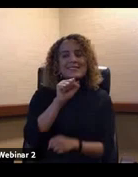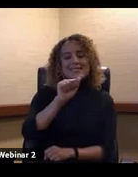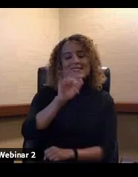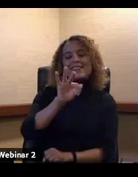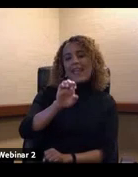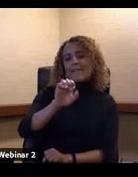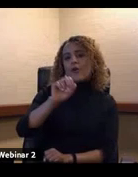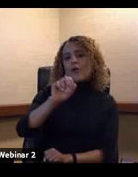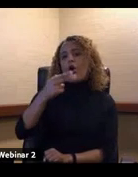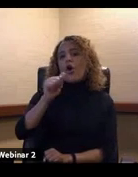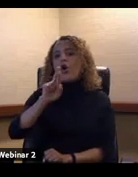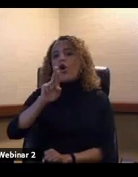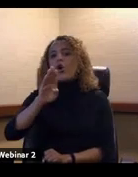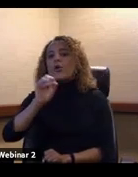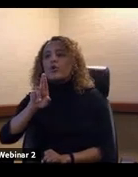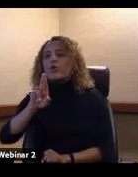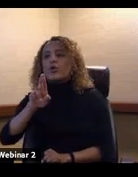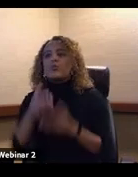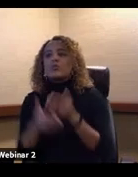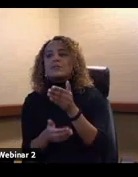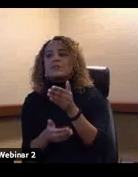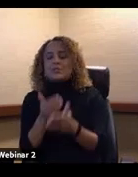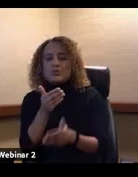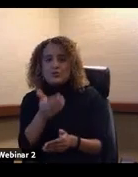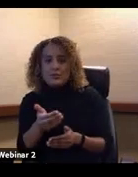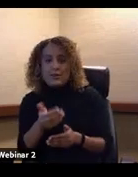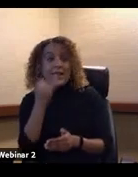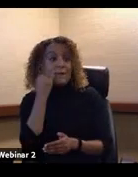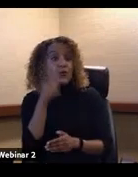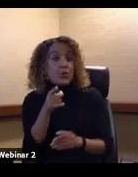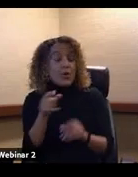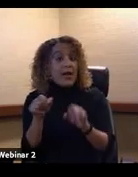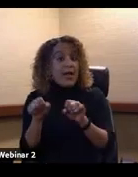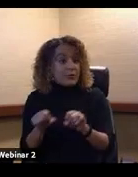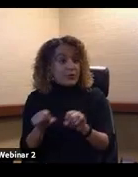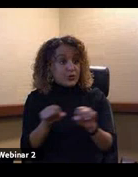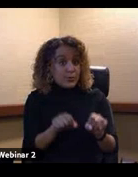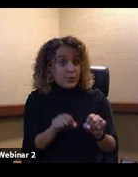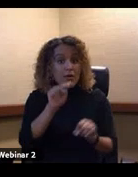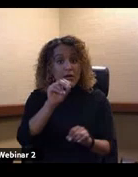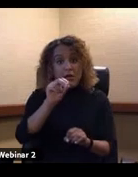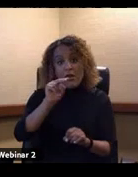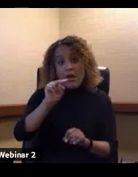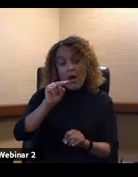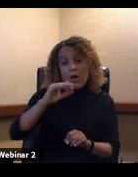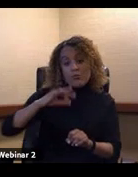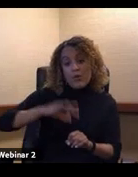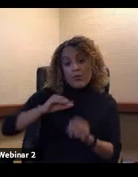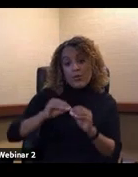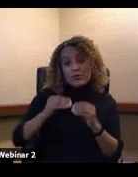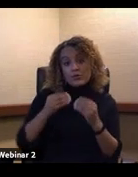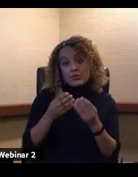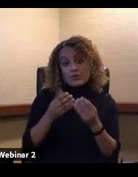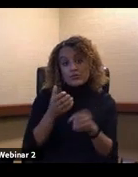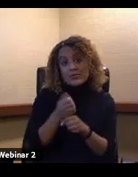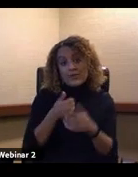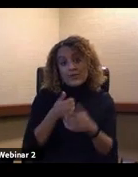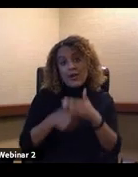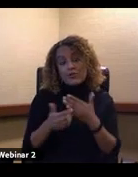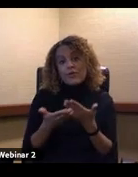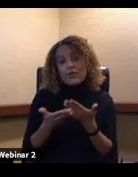procedure. If you are an eligible nonprofit organization to receive